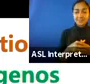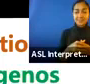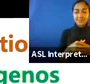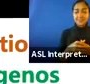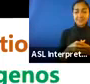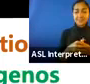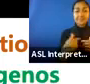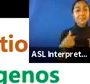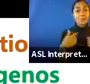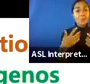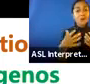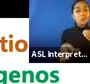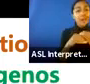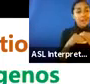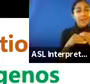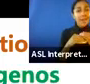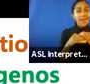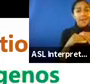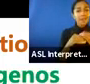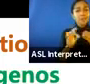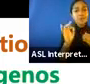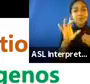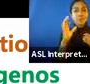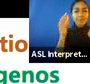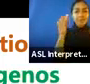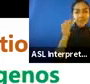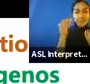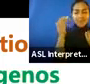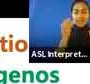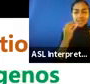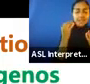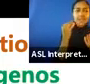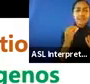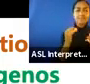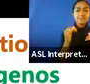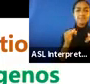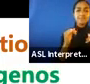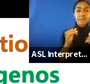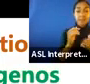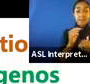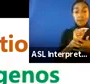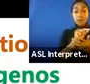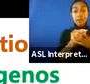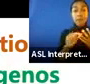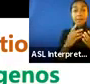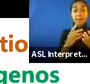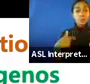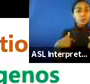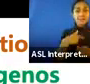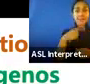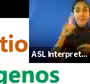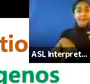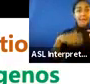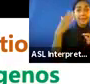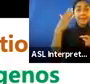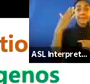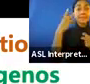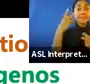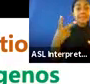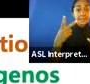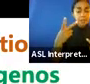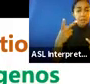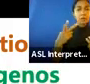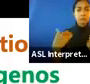I wanted to add this one just to think about the ways that the unseen affects our behaviors in ways that we may not